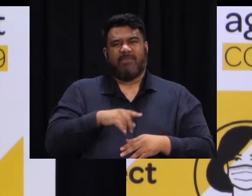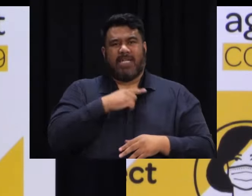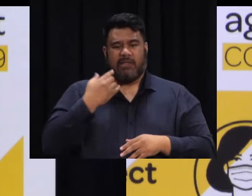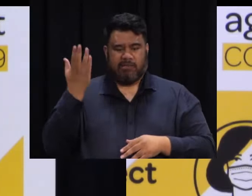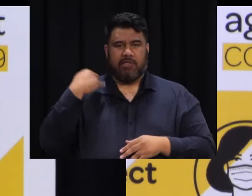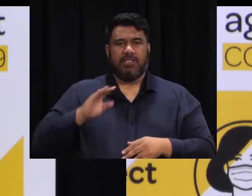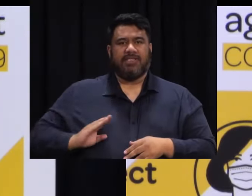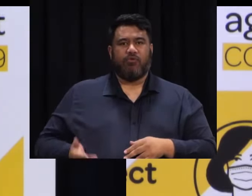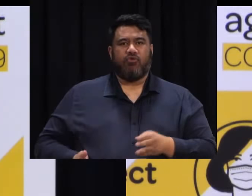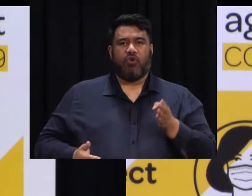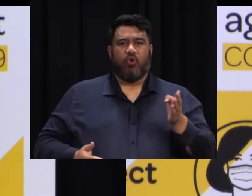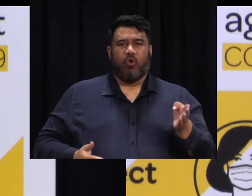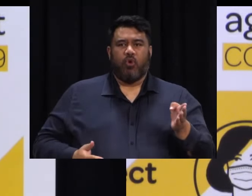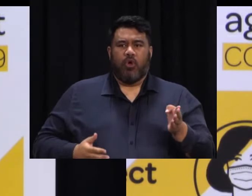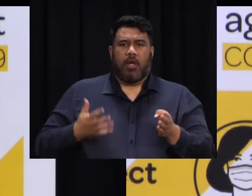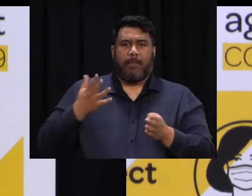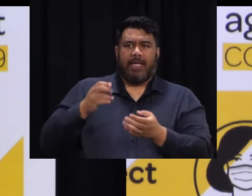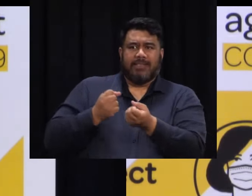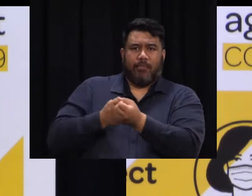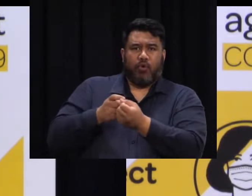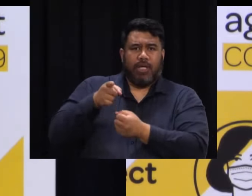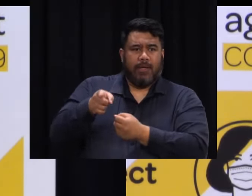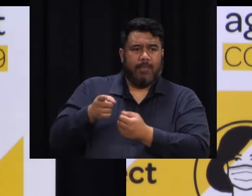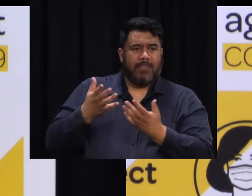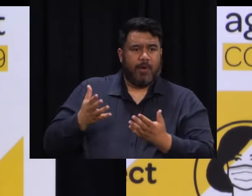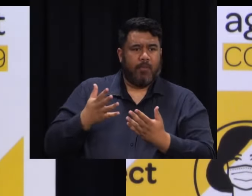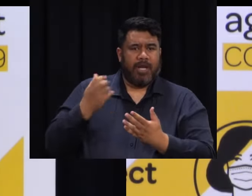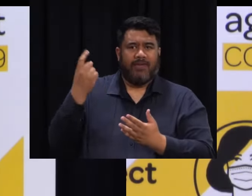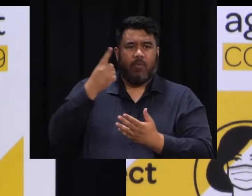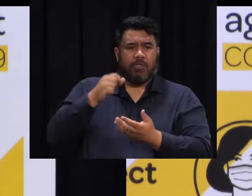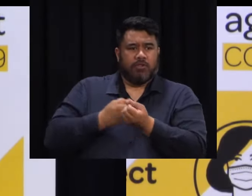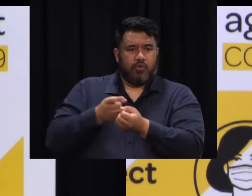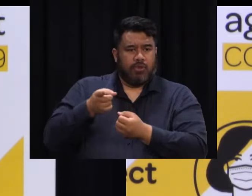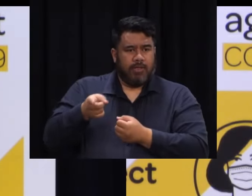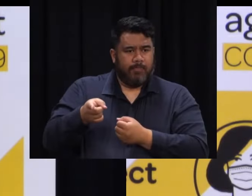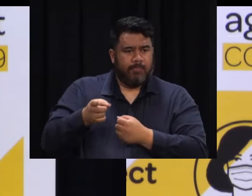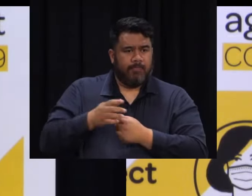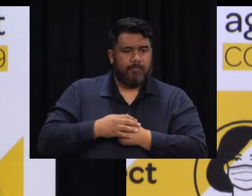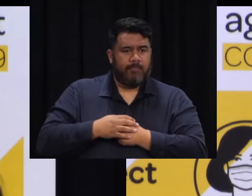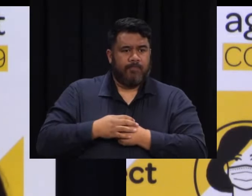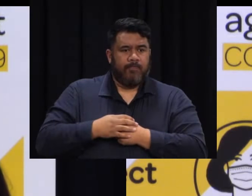question while I quickly check. I did have some advice on that, and I'm going to see if I have it in front of me.